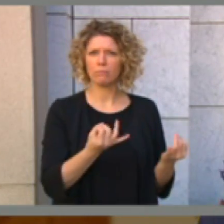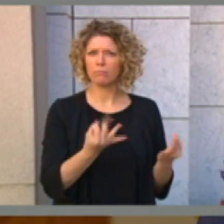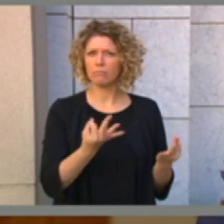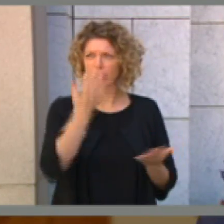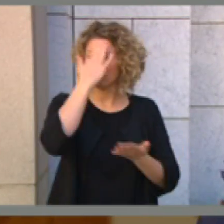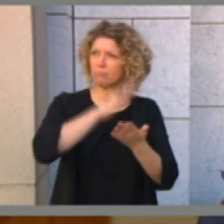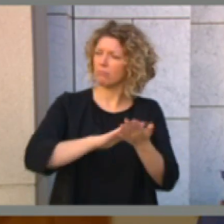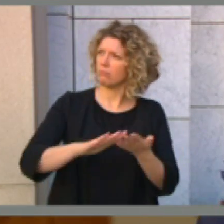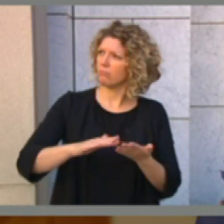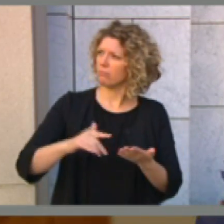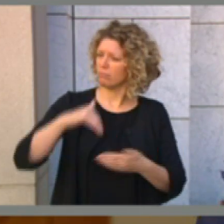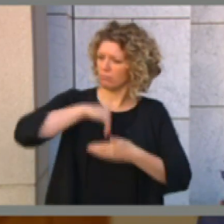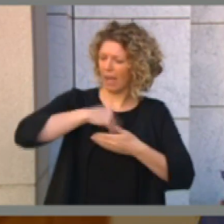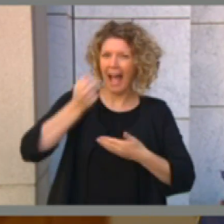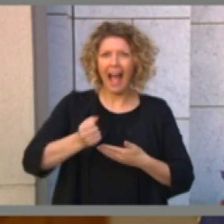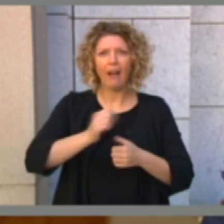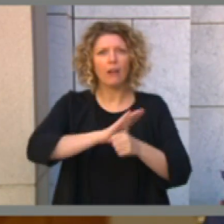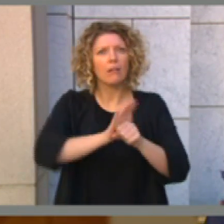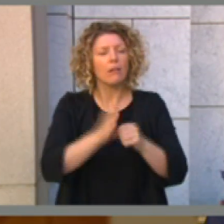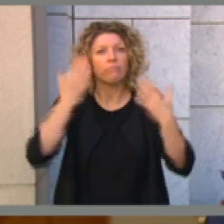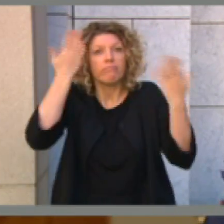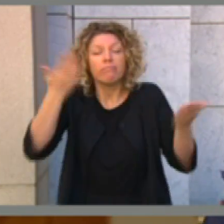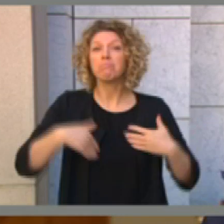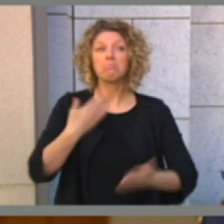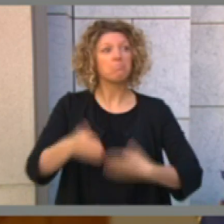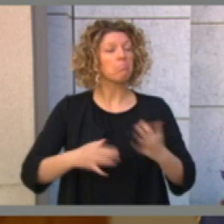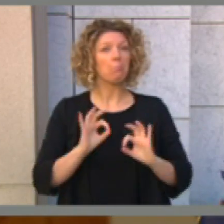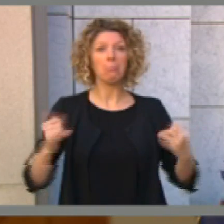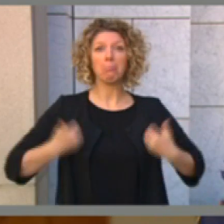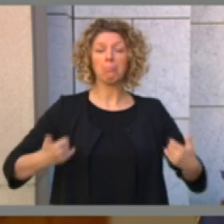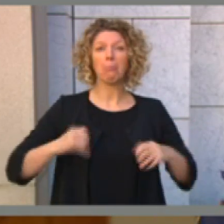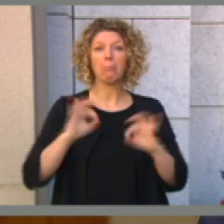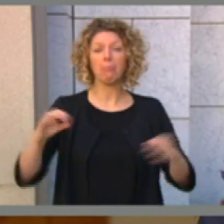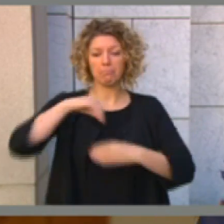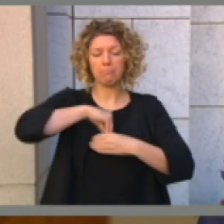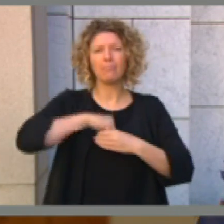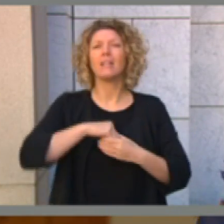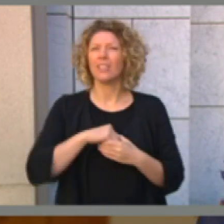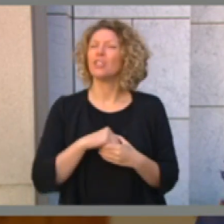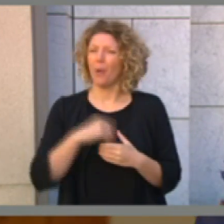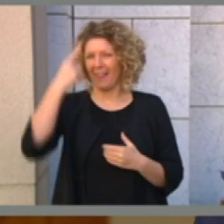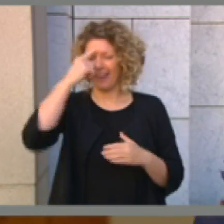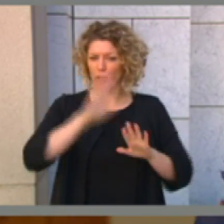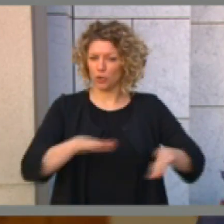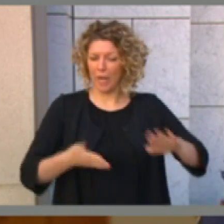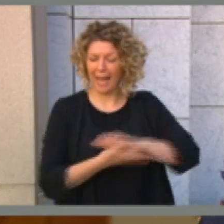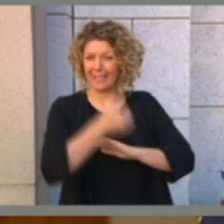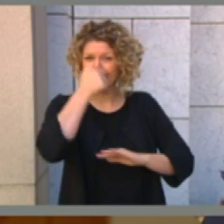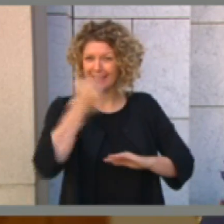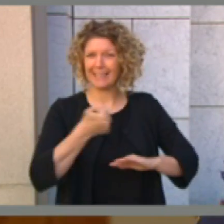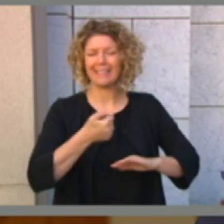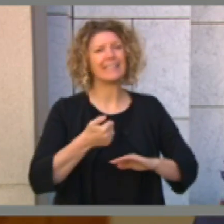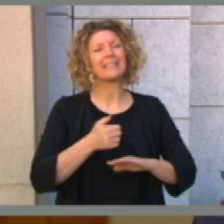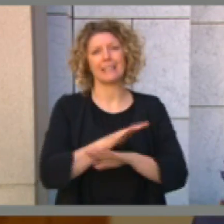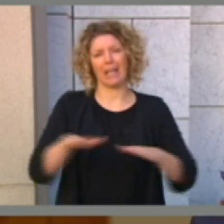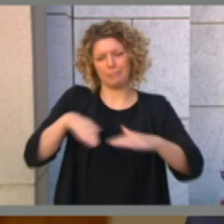the child has been exposed to the virus or has the virus or not. And so that is just a sensible thing. That's about protecting the